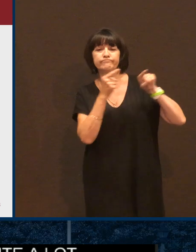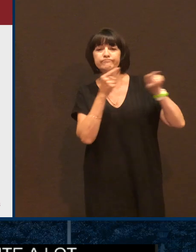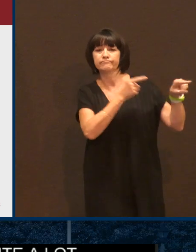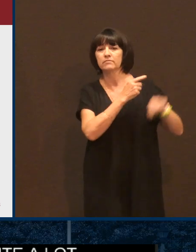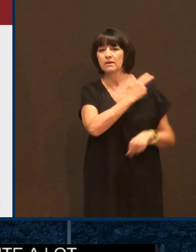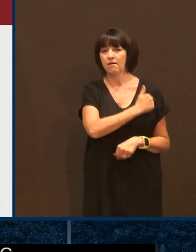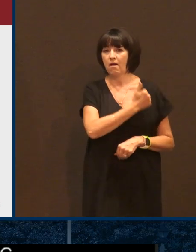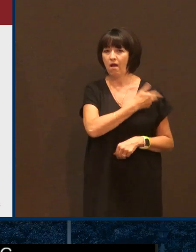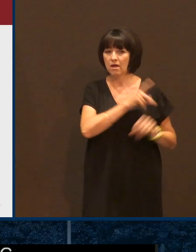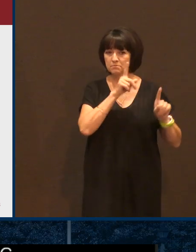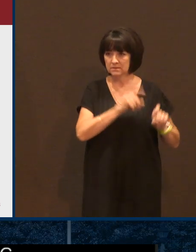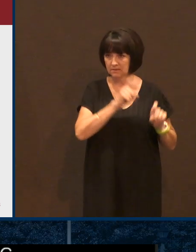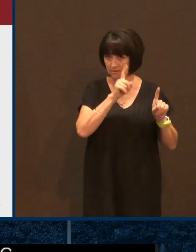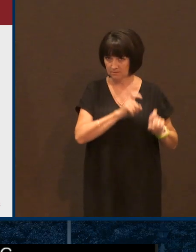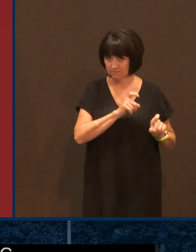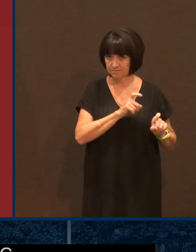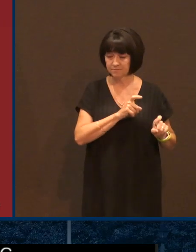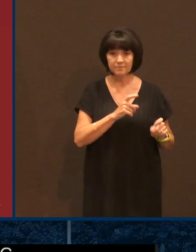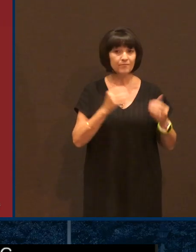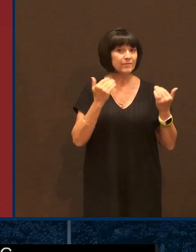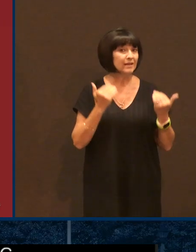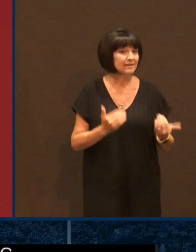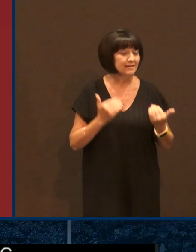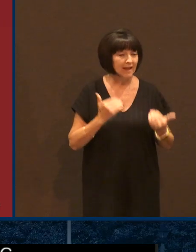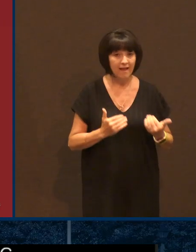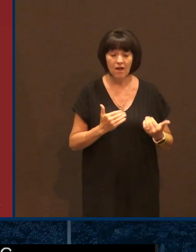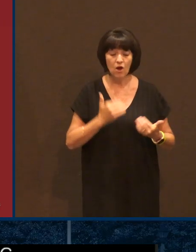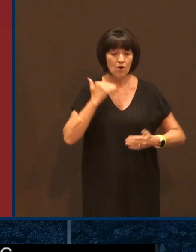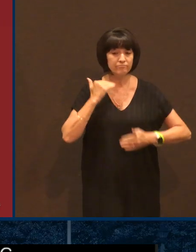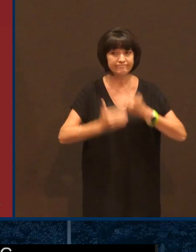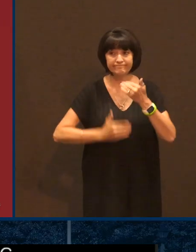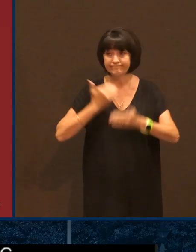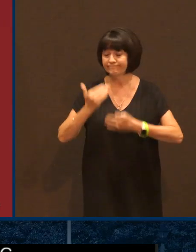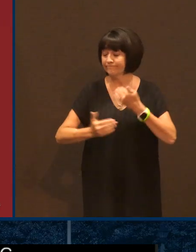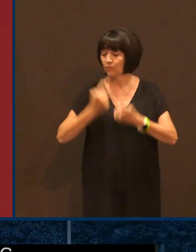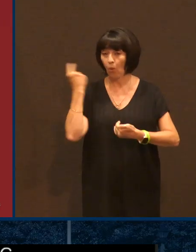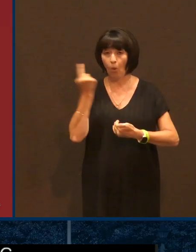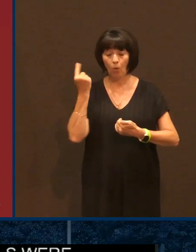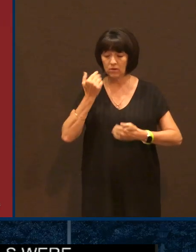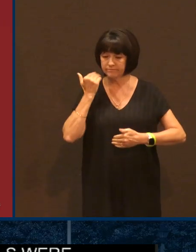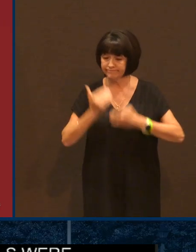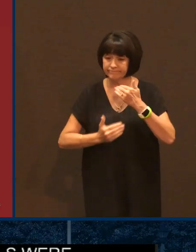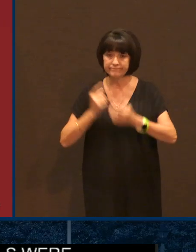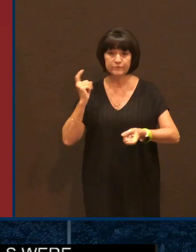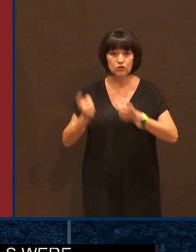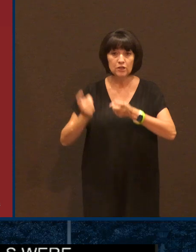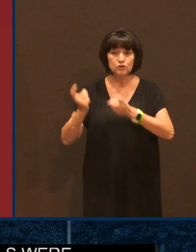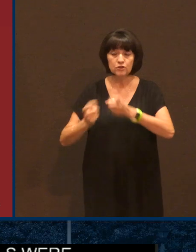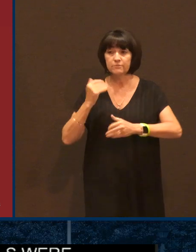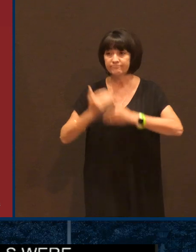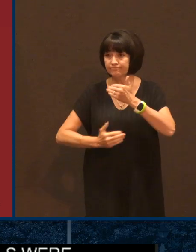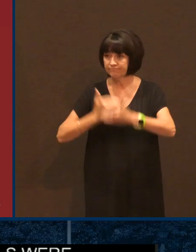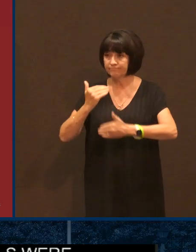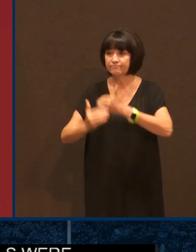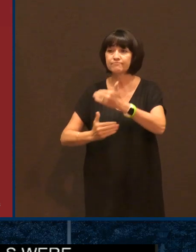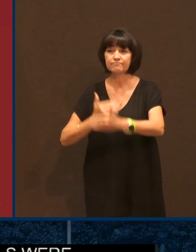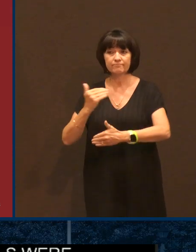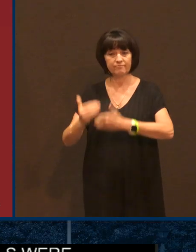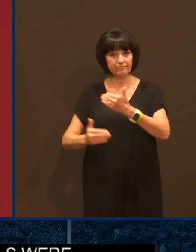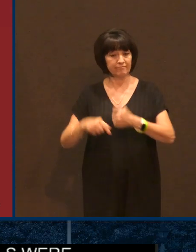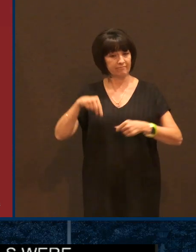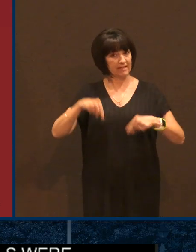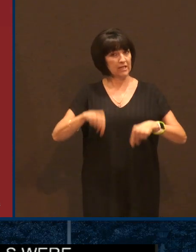testing. But we have evolved, we continue to evolve. And our goal at this point is that Delawareans have